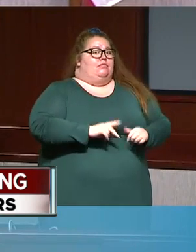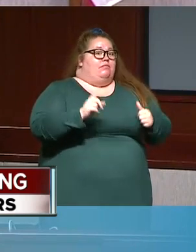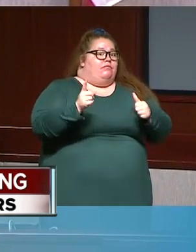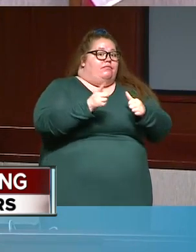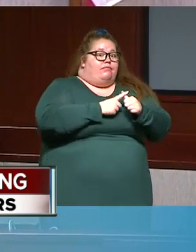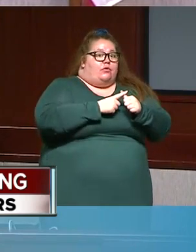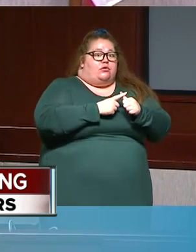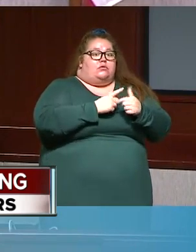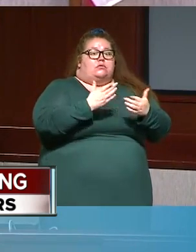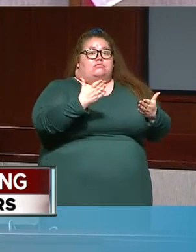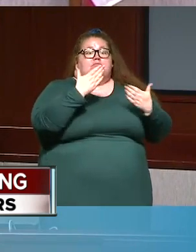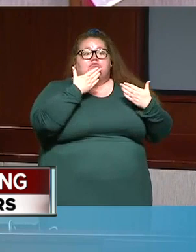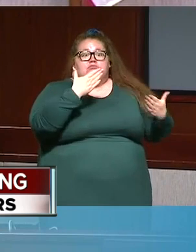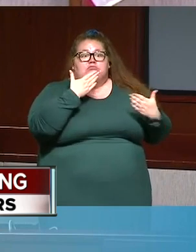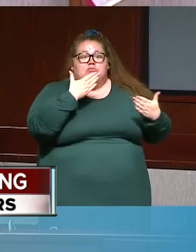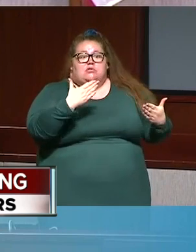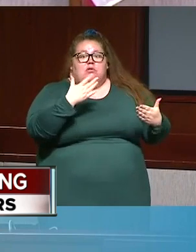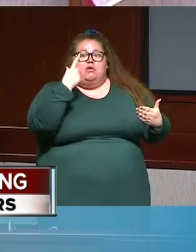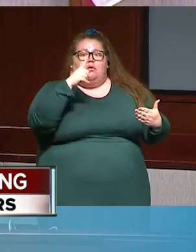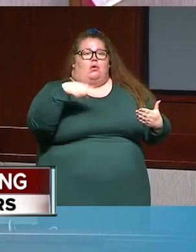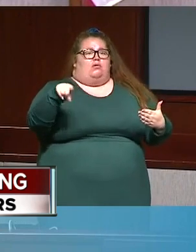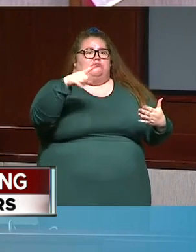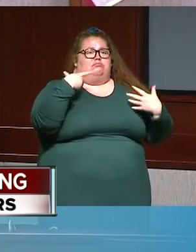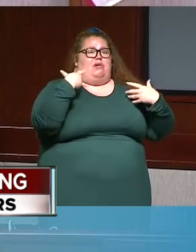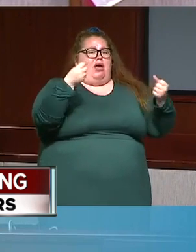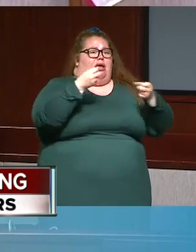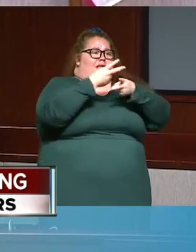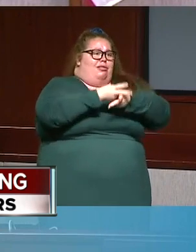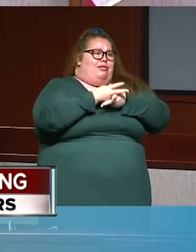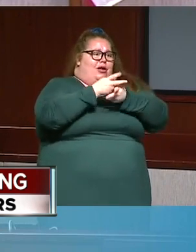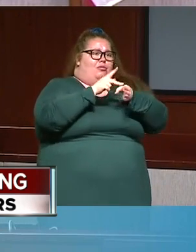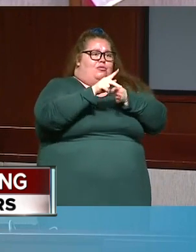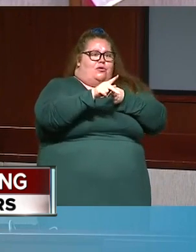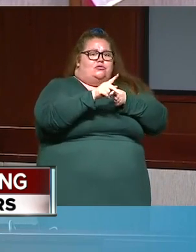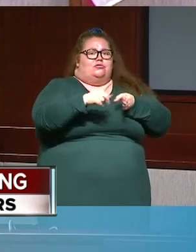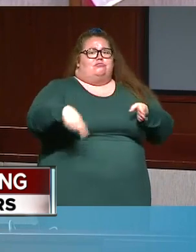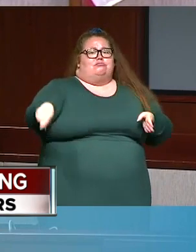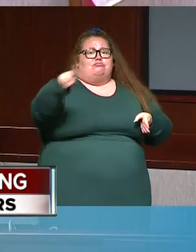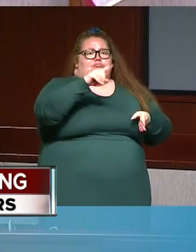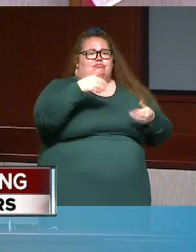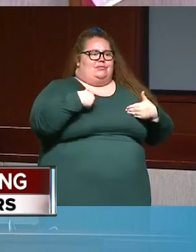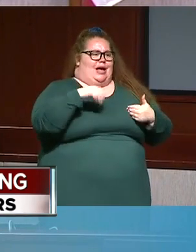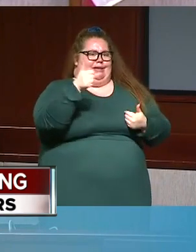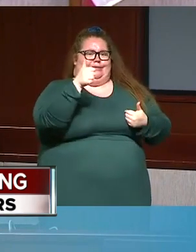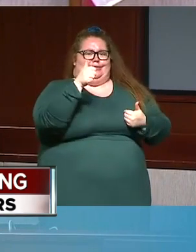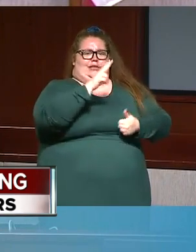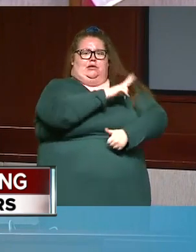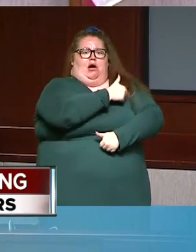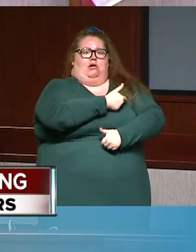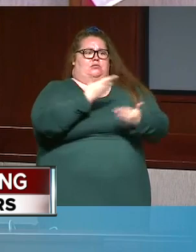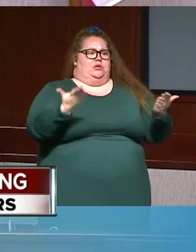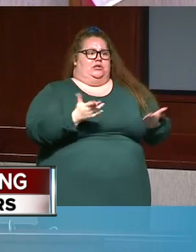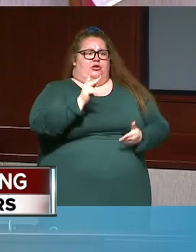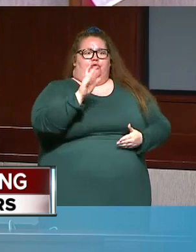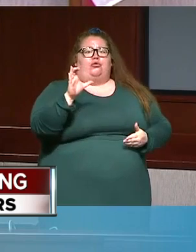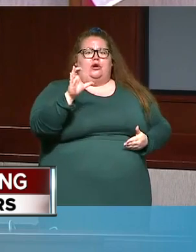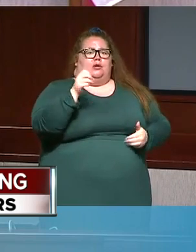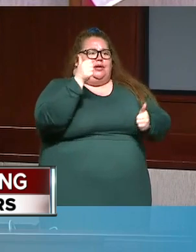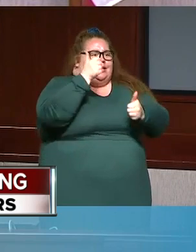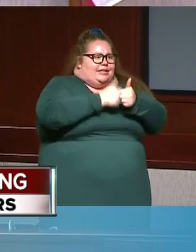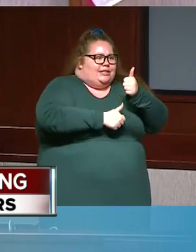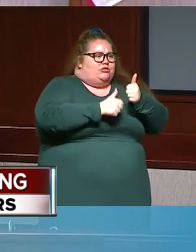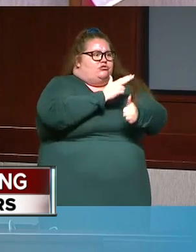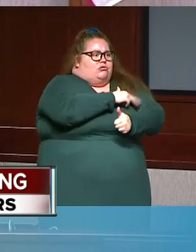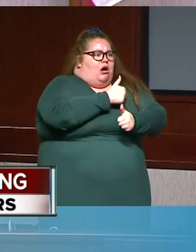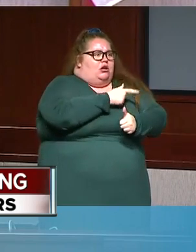great thanks to the healthcare workforce that's out there. There are 10 hospitals in Kern County. Each of them is committed